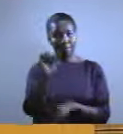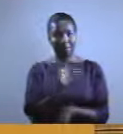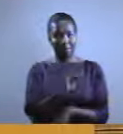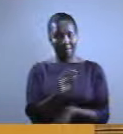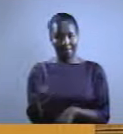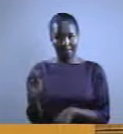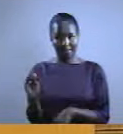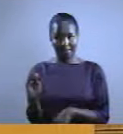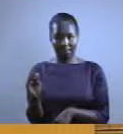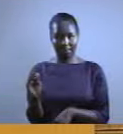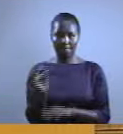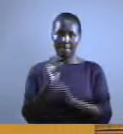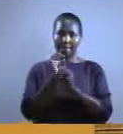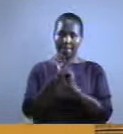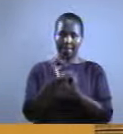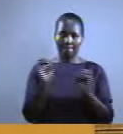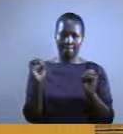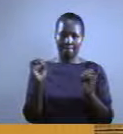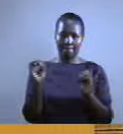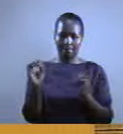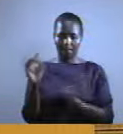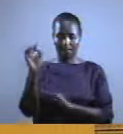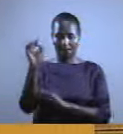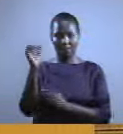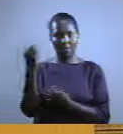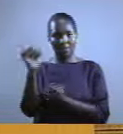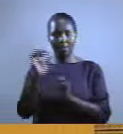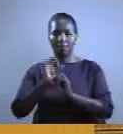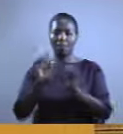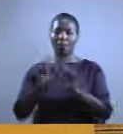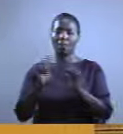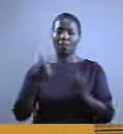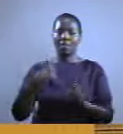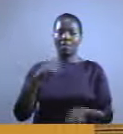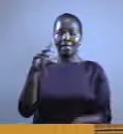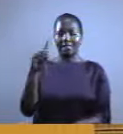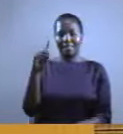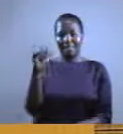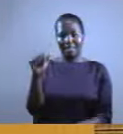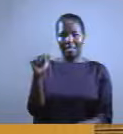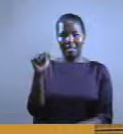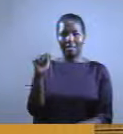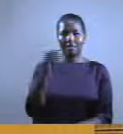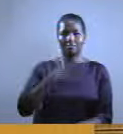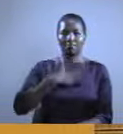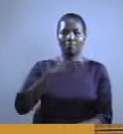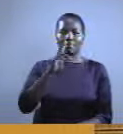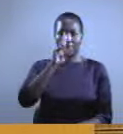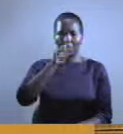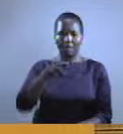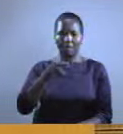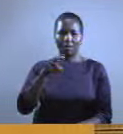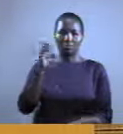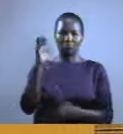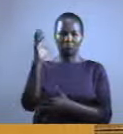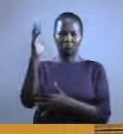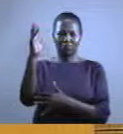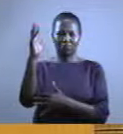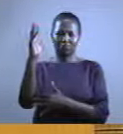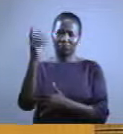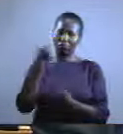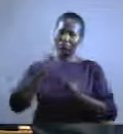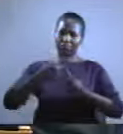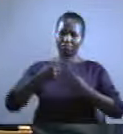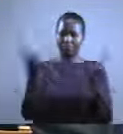objections? There are no objections, Speaker, but the Democratic Alliance requests an opportunity for a